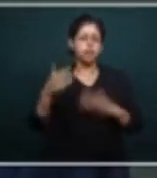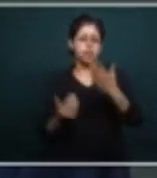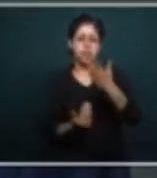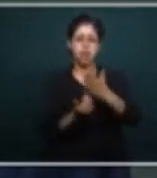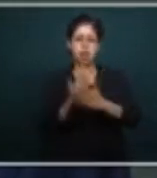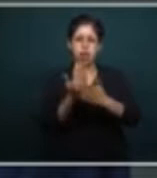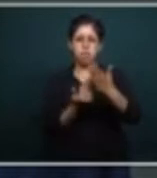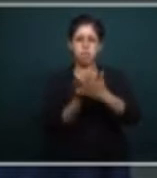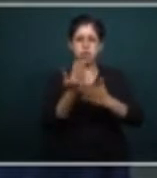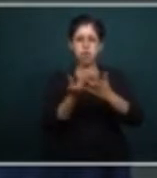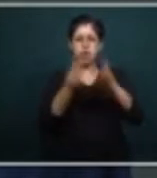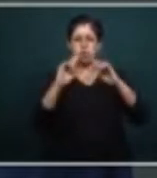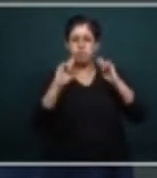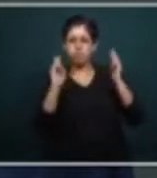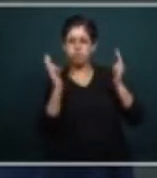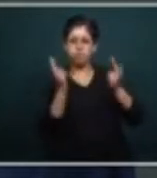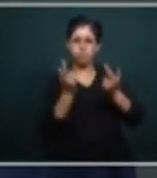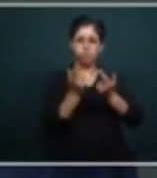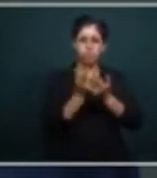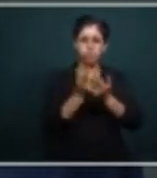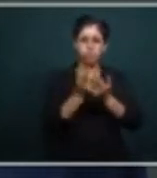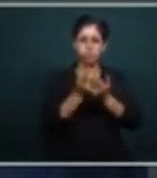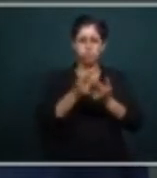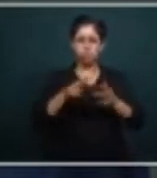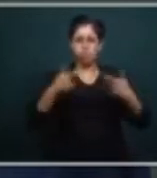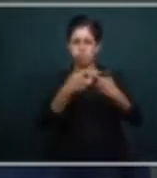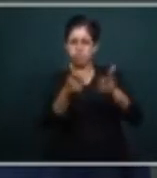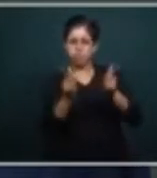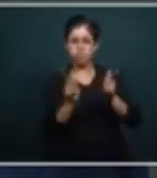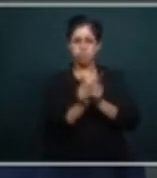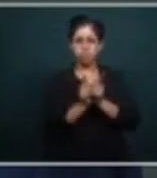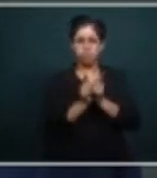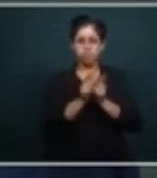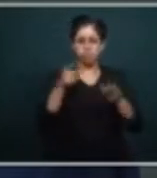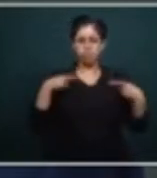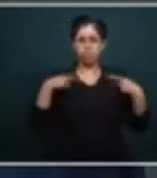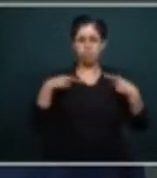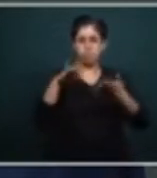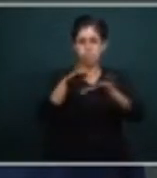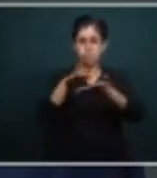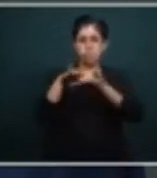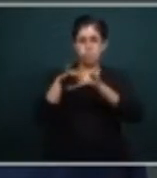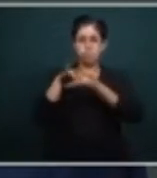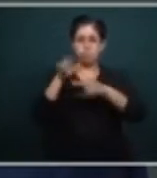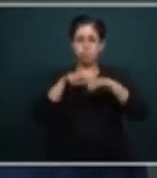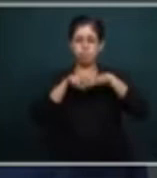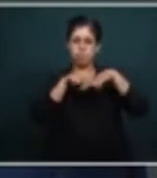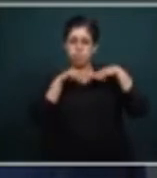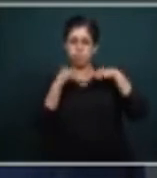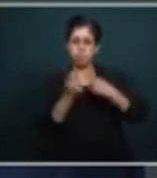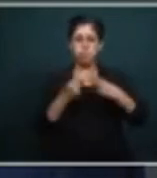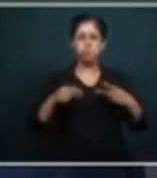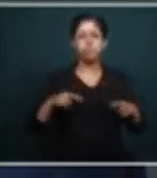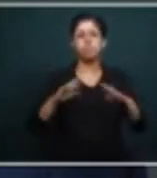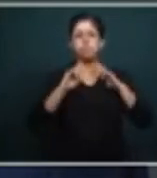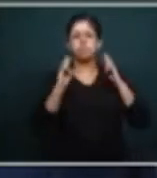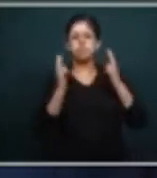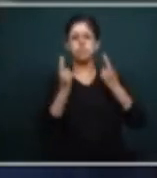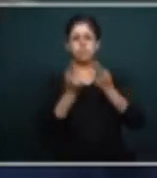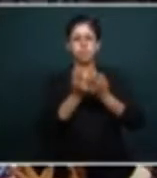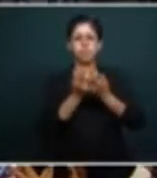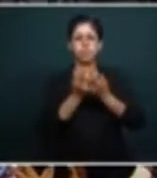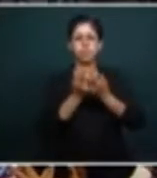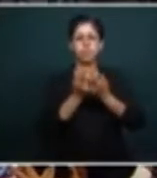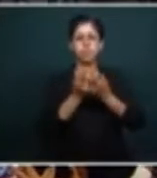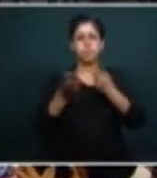from 6 to 7 in the morning. And we meet in the Security Council. And